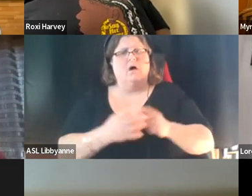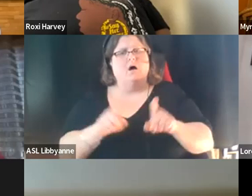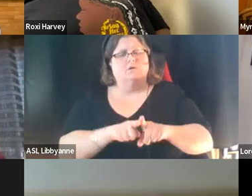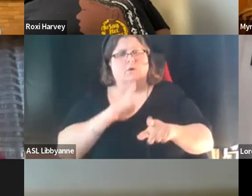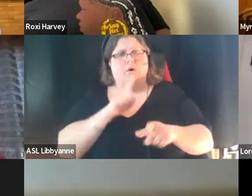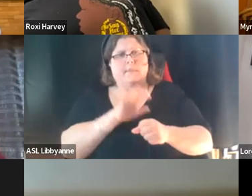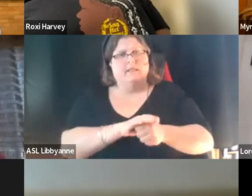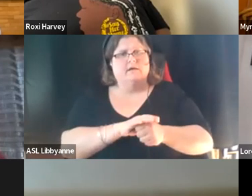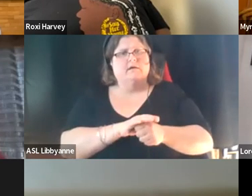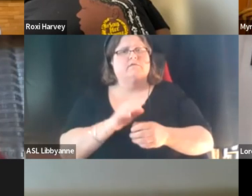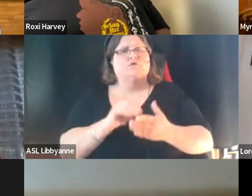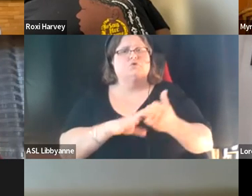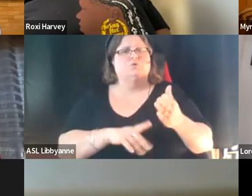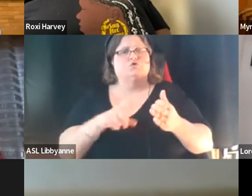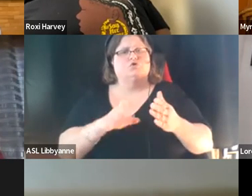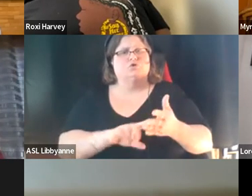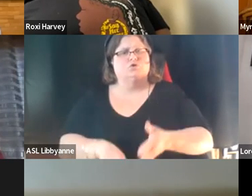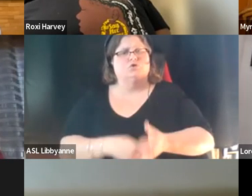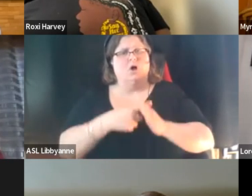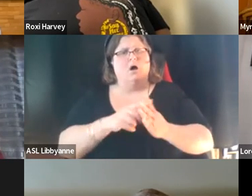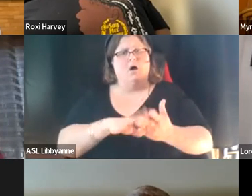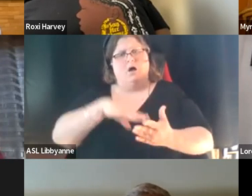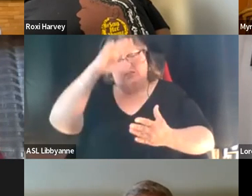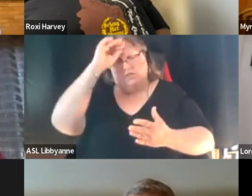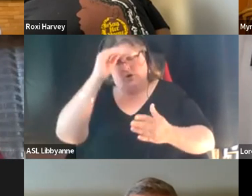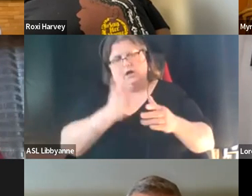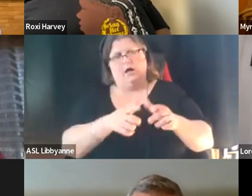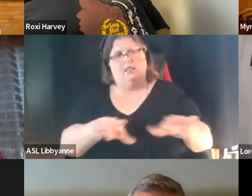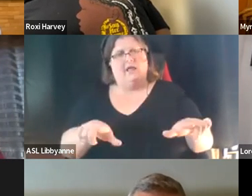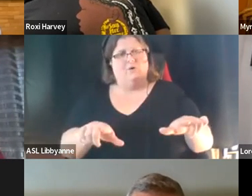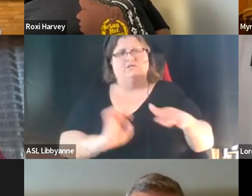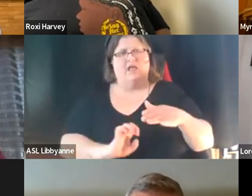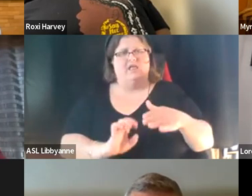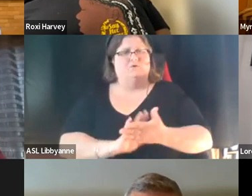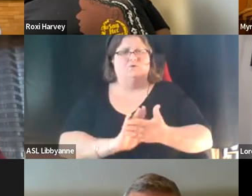start learning a language starting in elementary school, not